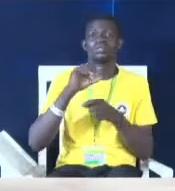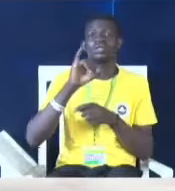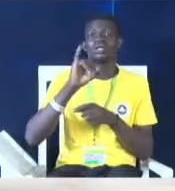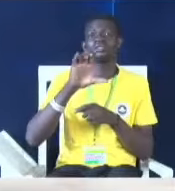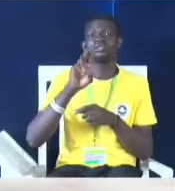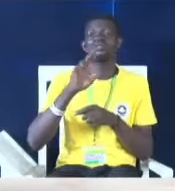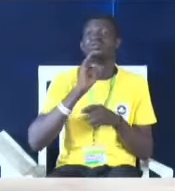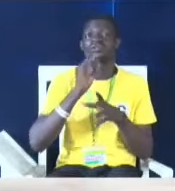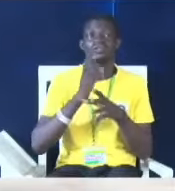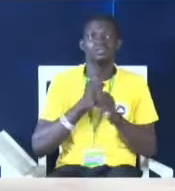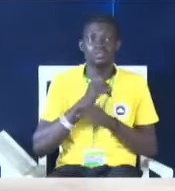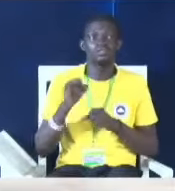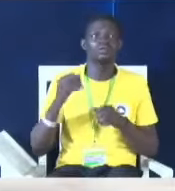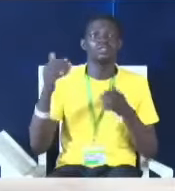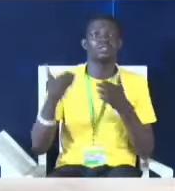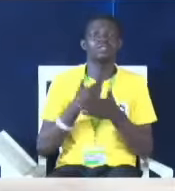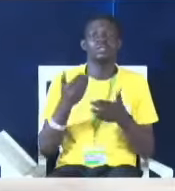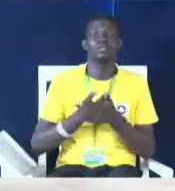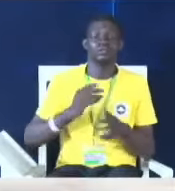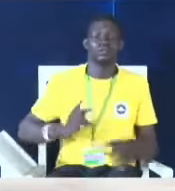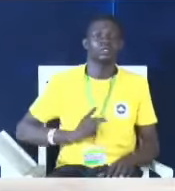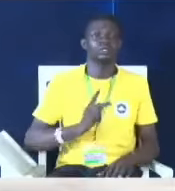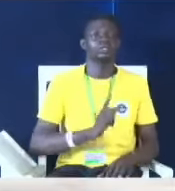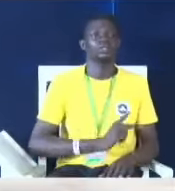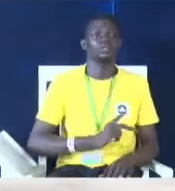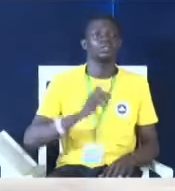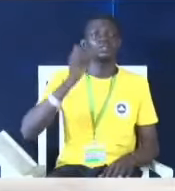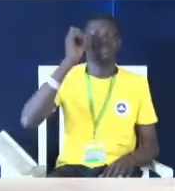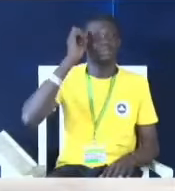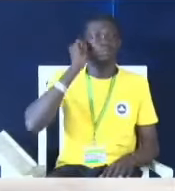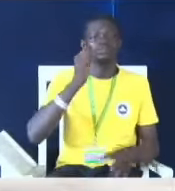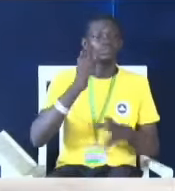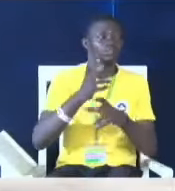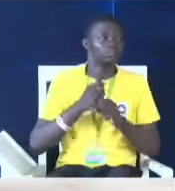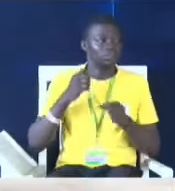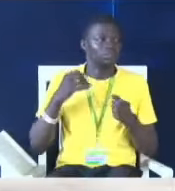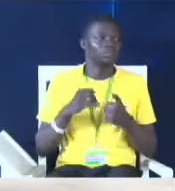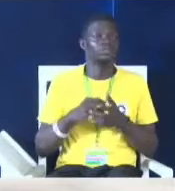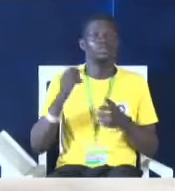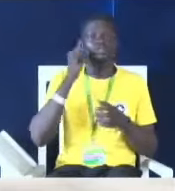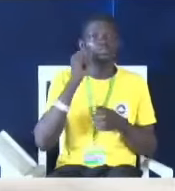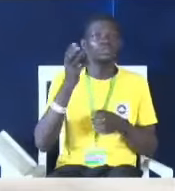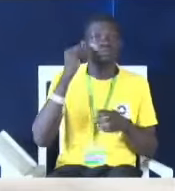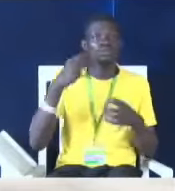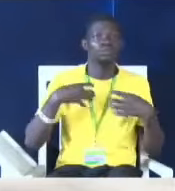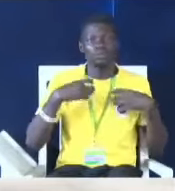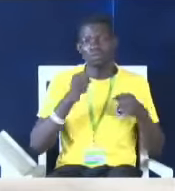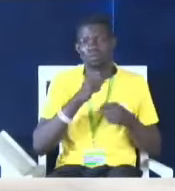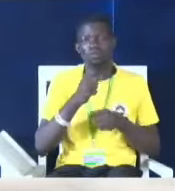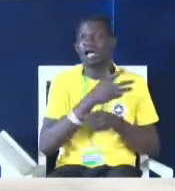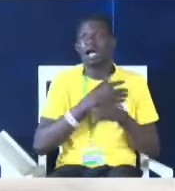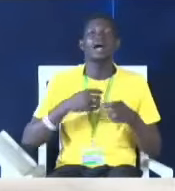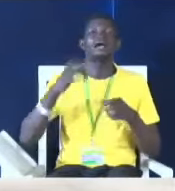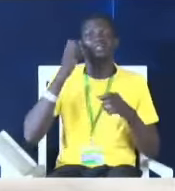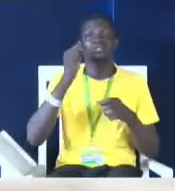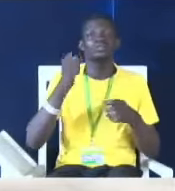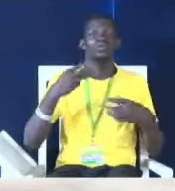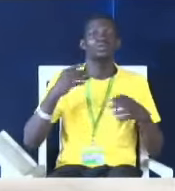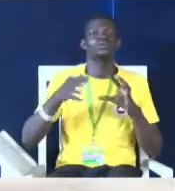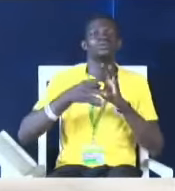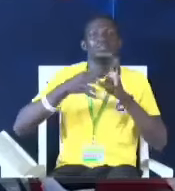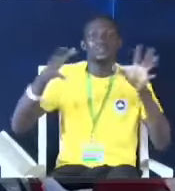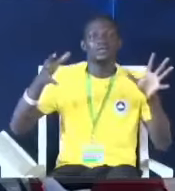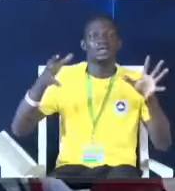is receiving a new kidney. She received it, she was healed, and she was